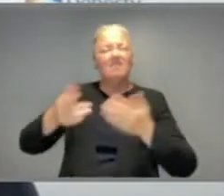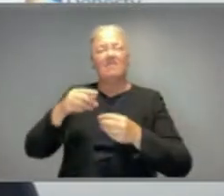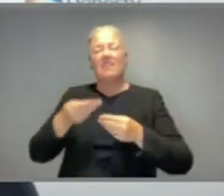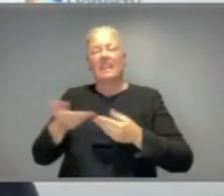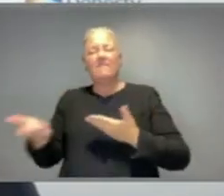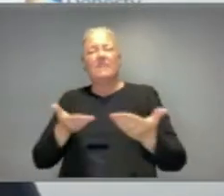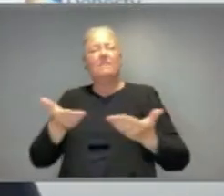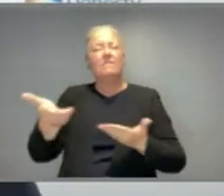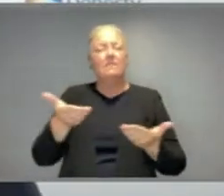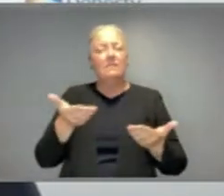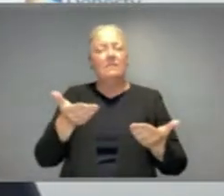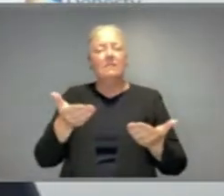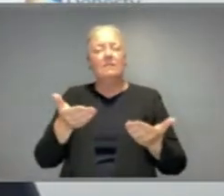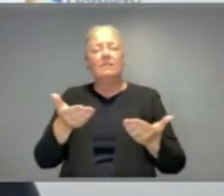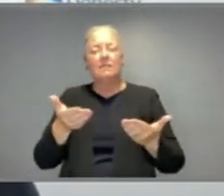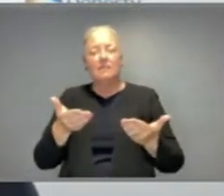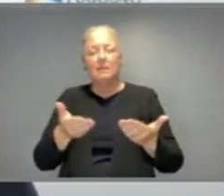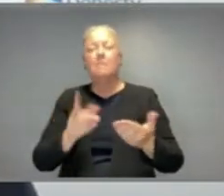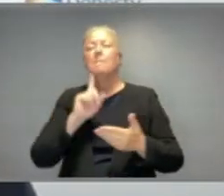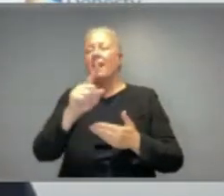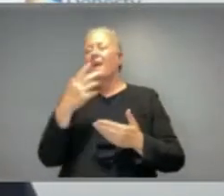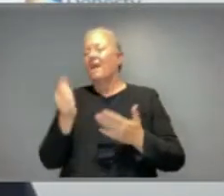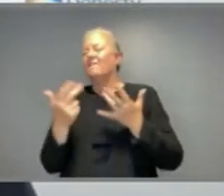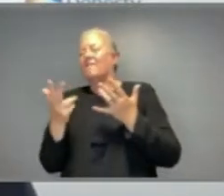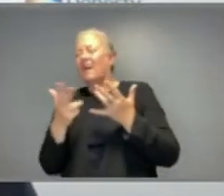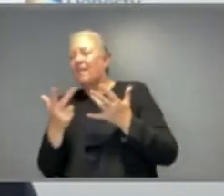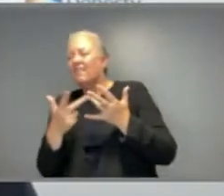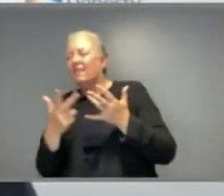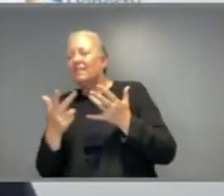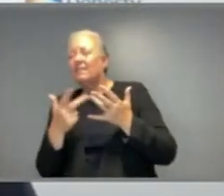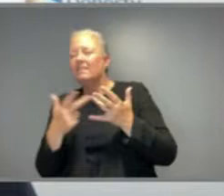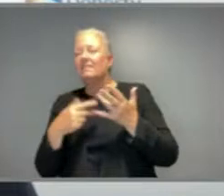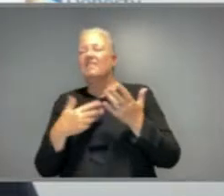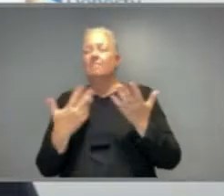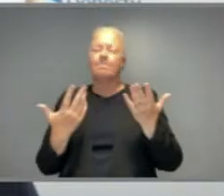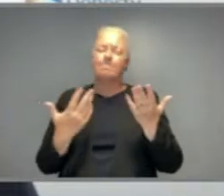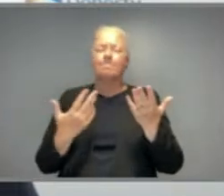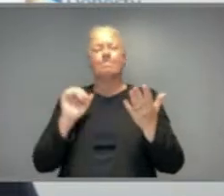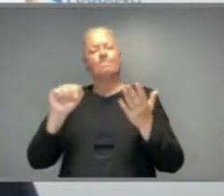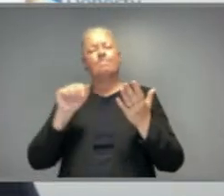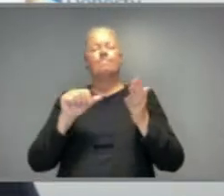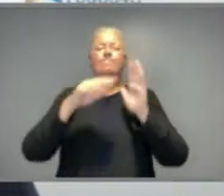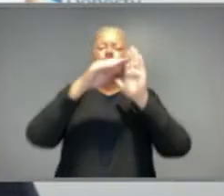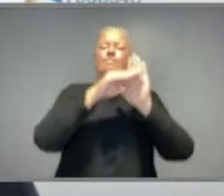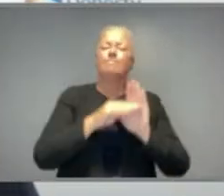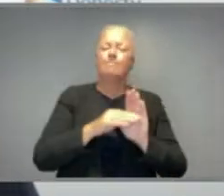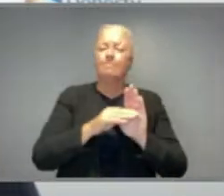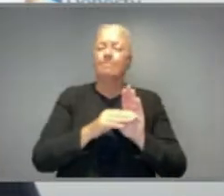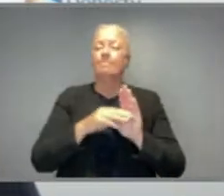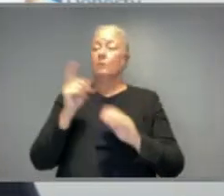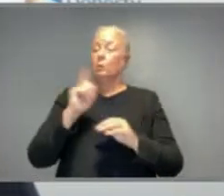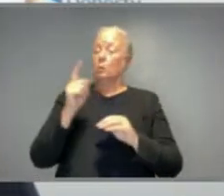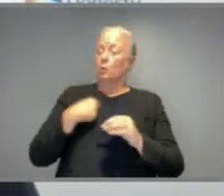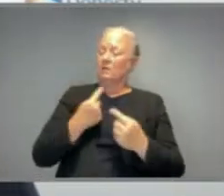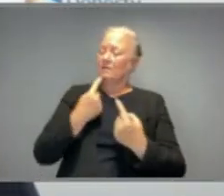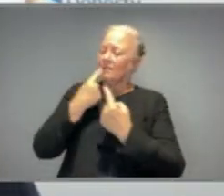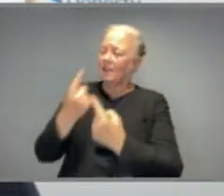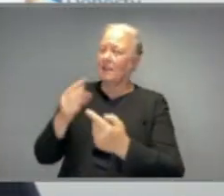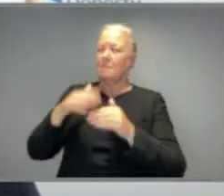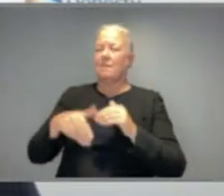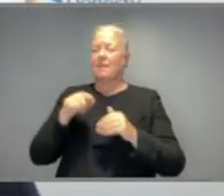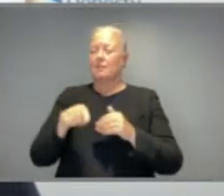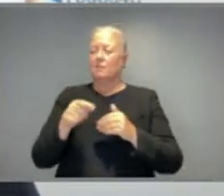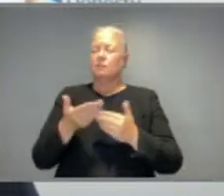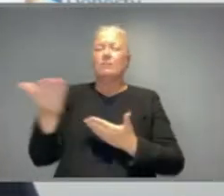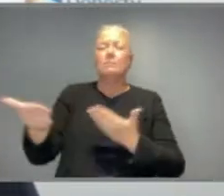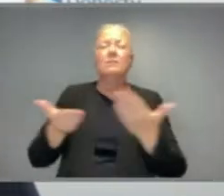they are overlaid with other sets of restrictions. So the types of restrictions that we've described and consider in terms of the transmission potential are